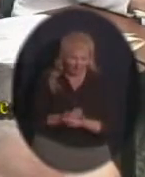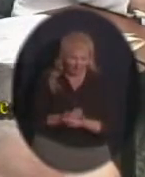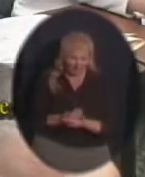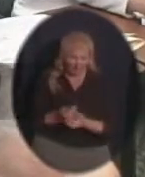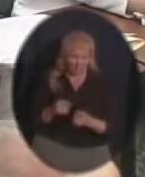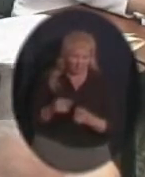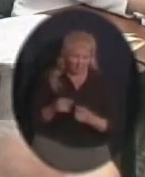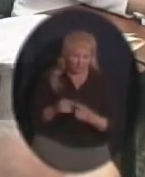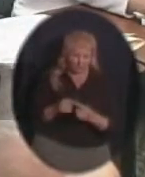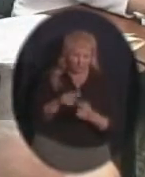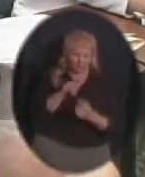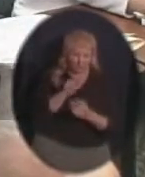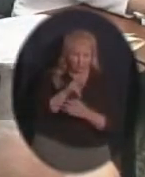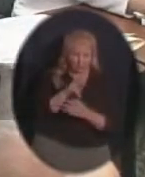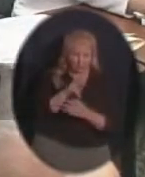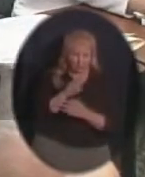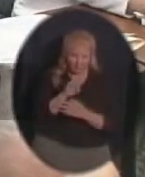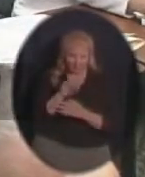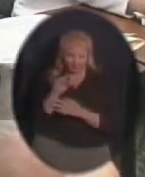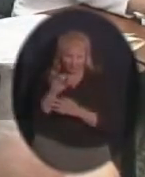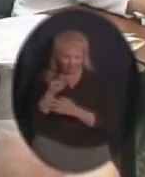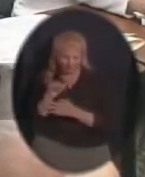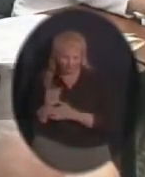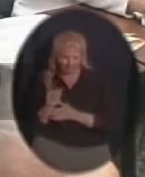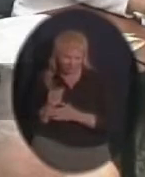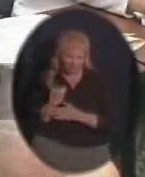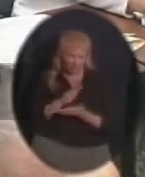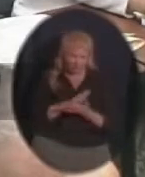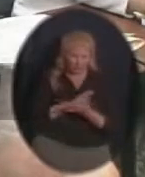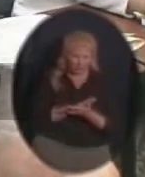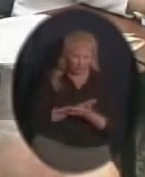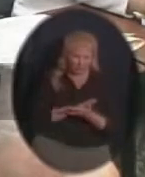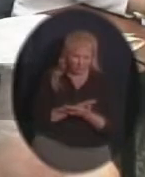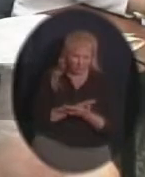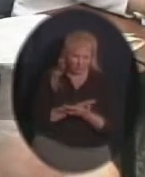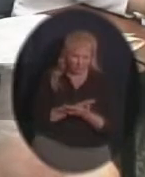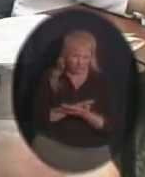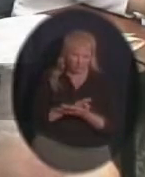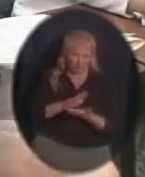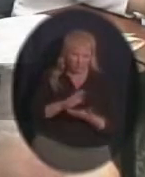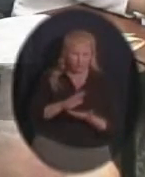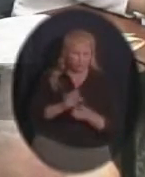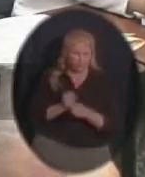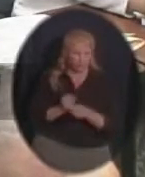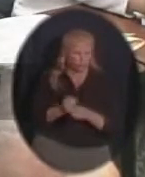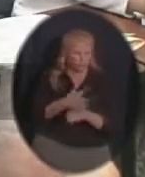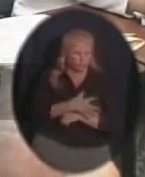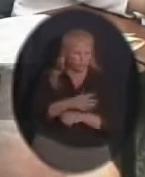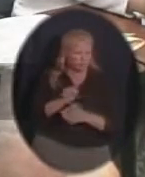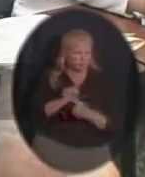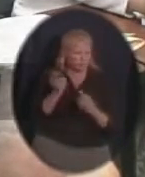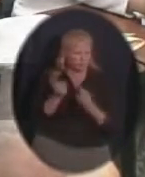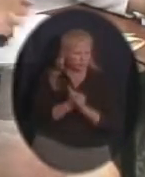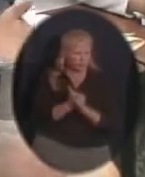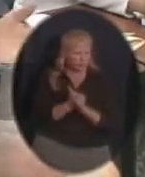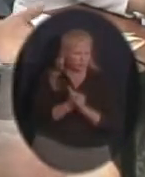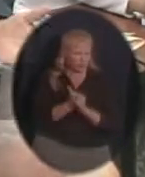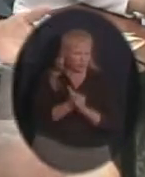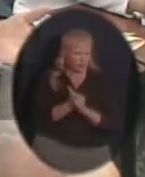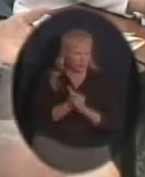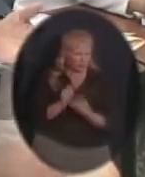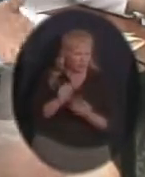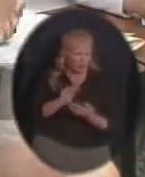schools, creates a situation where our legal maximum authority actually exceeds what the